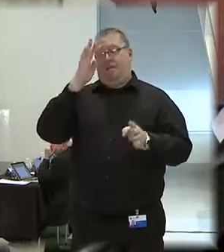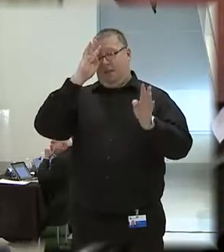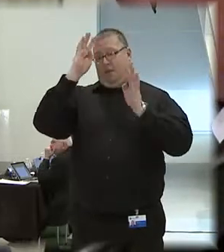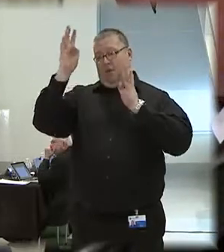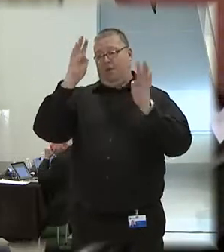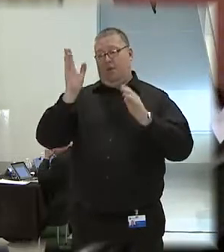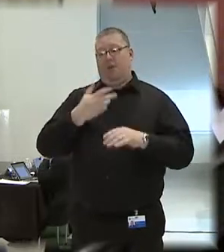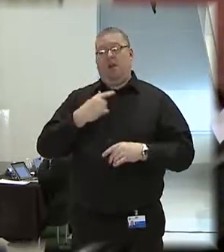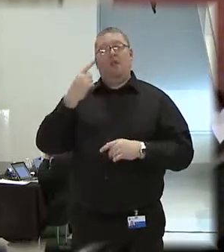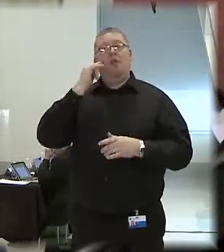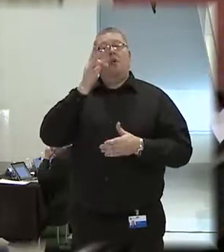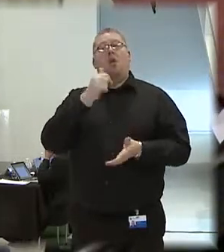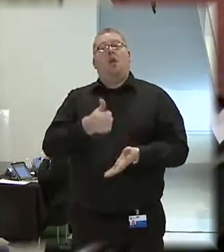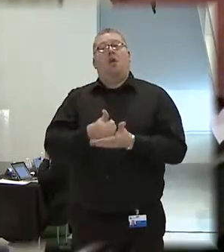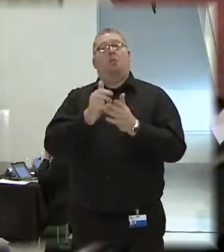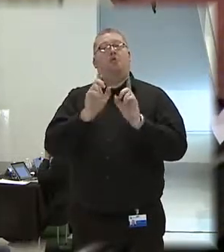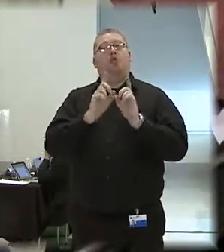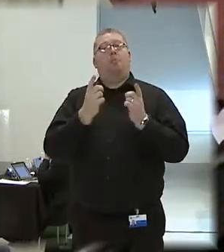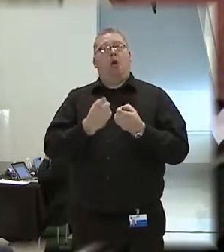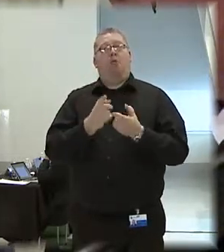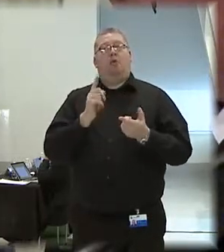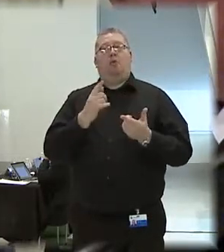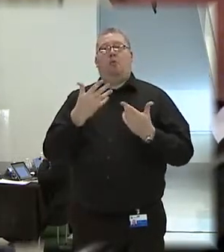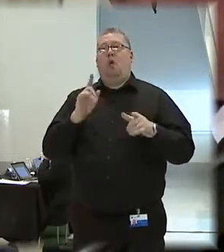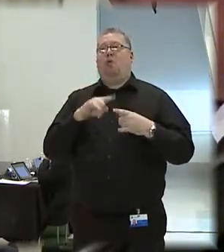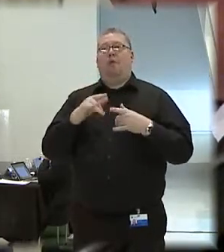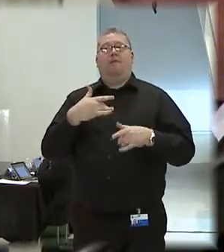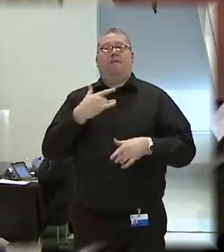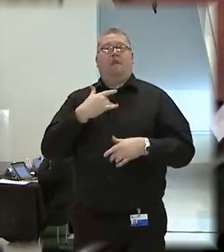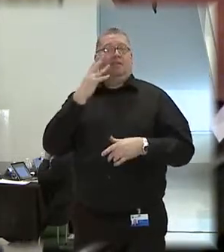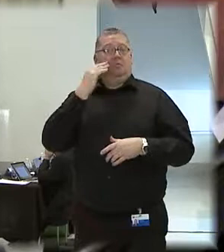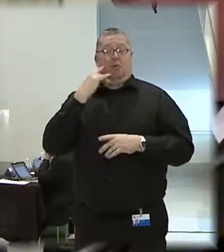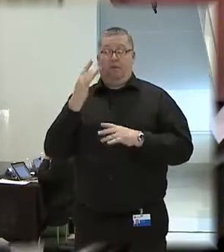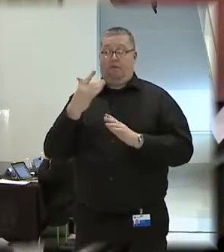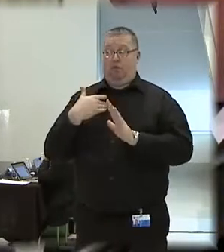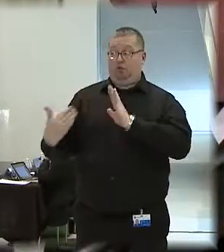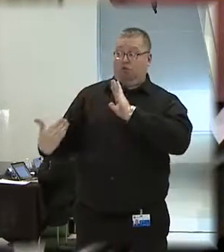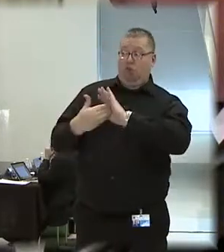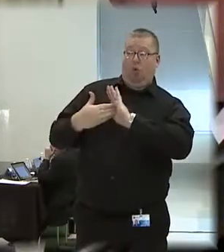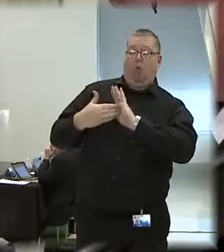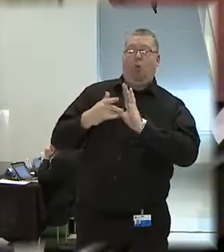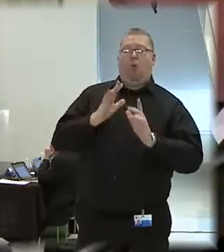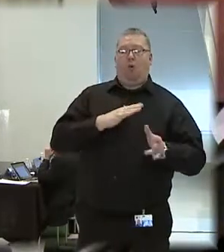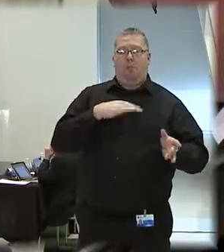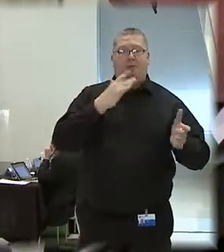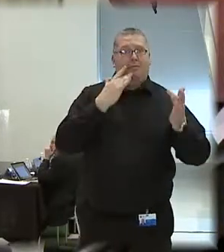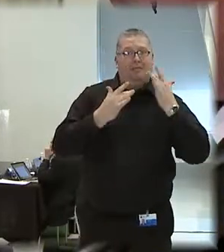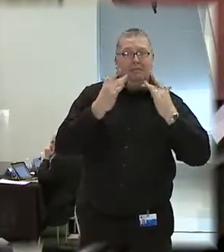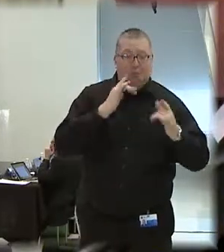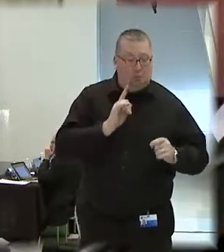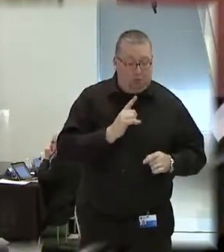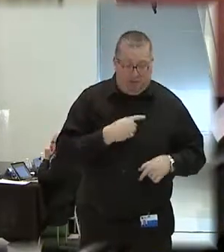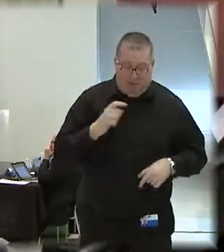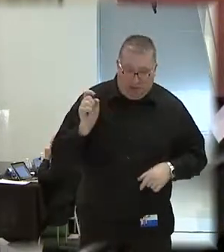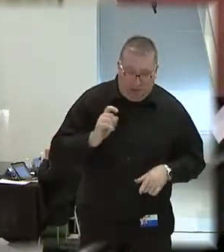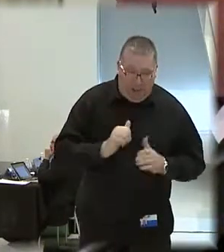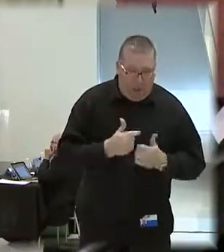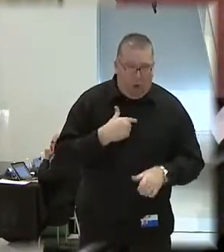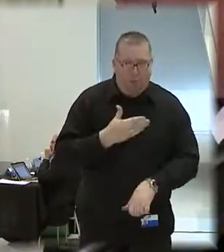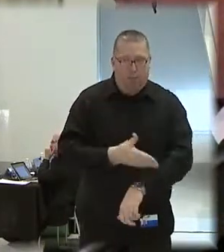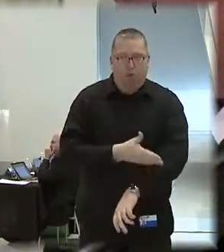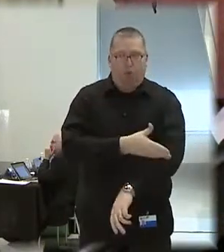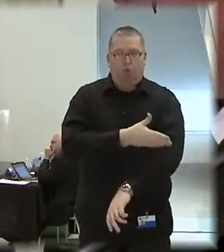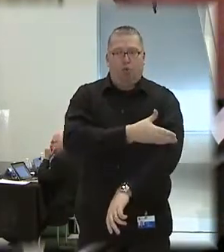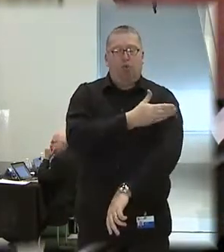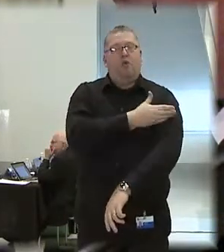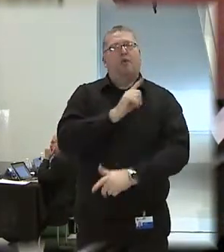I think can help a department when it gets sued to understand where its shortcomings are and how to improve. Maybe it comes back